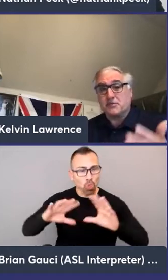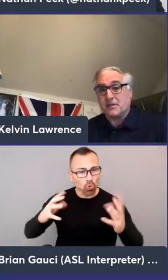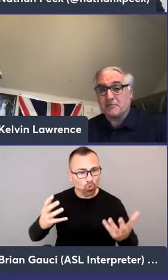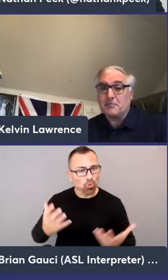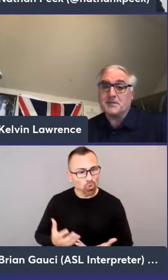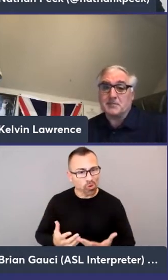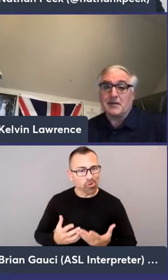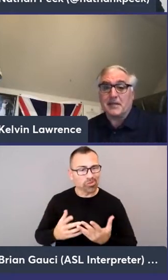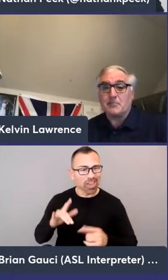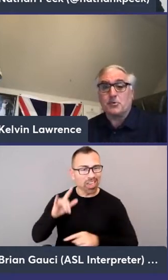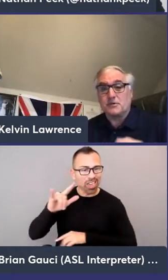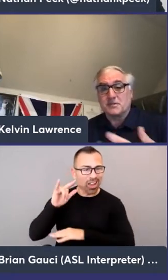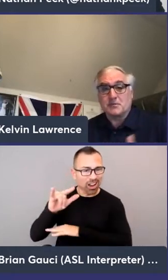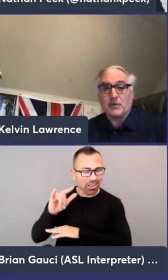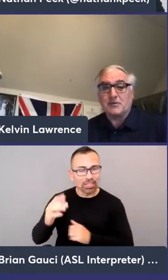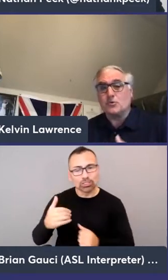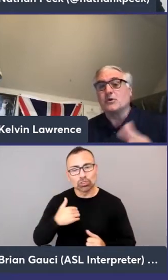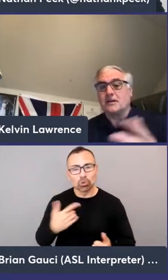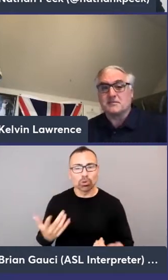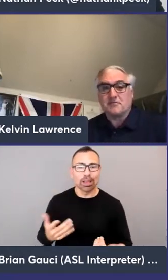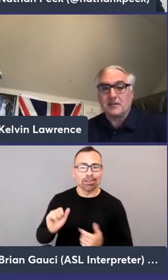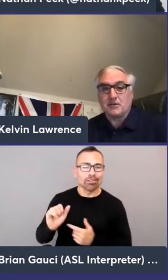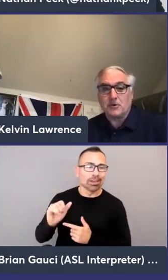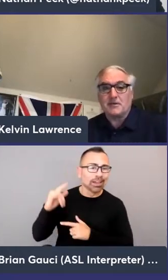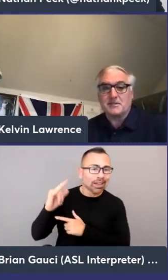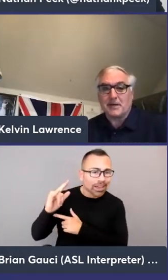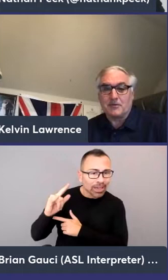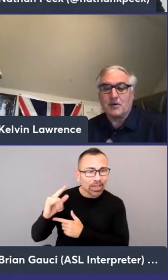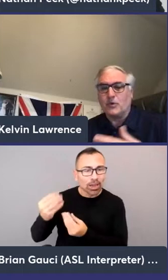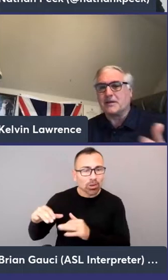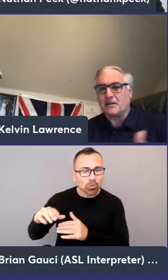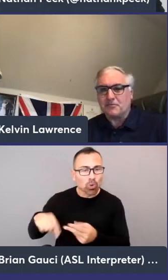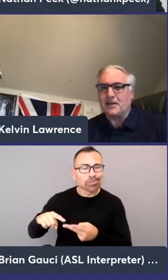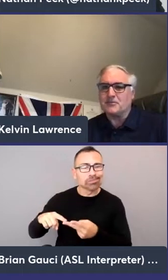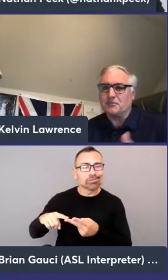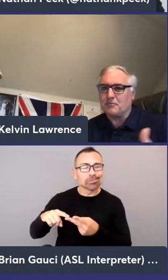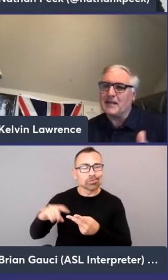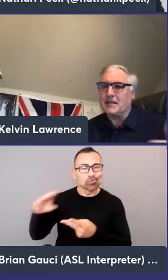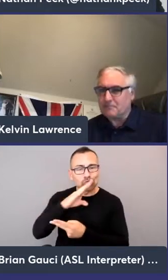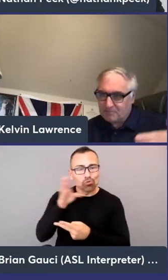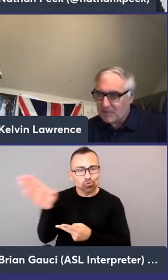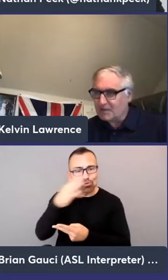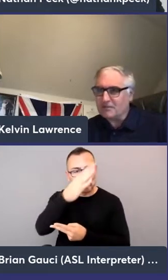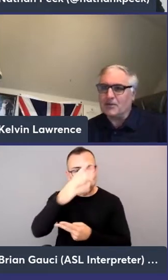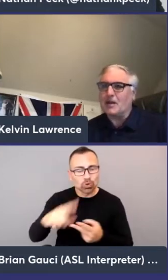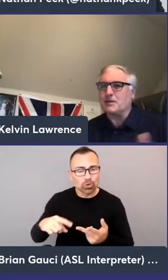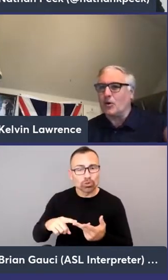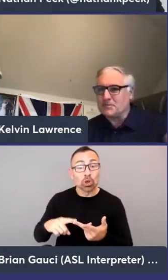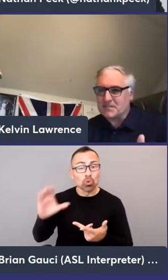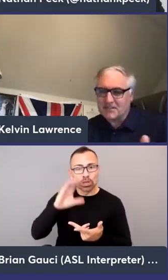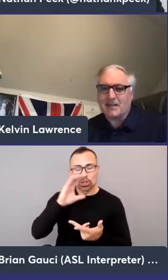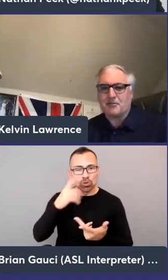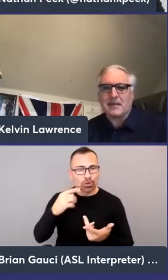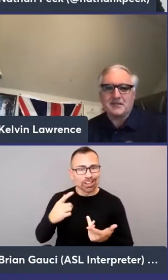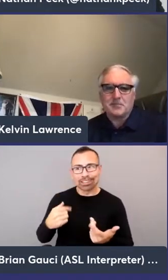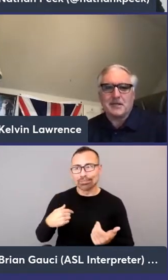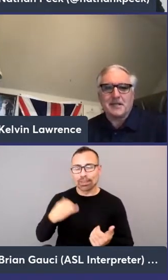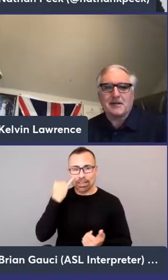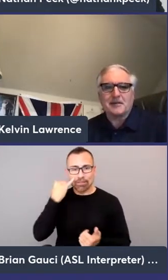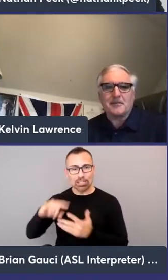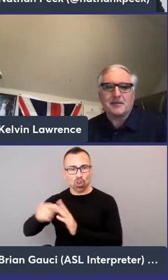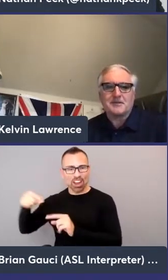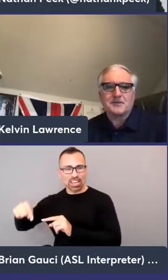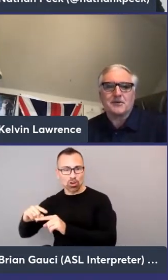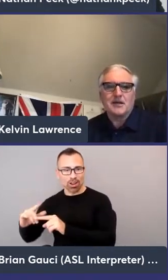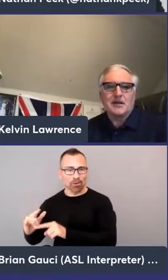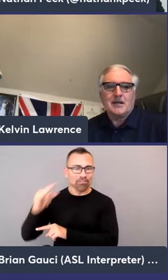routes and we've got information about the airports. And we can do all kinds of fun queries about where can I fly to from A, and how many hops is it to get from A to B, and that